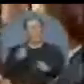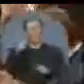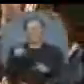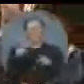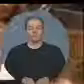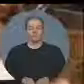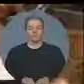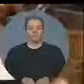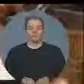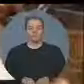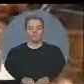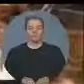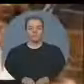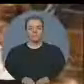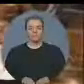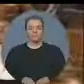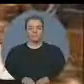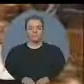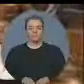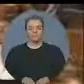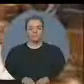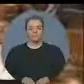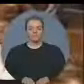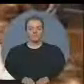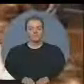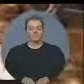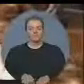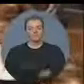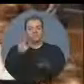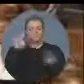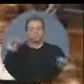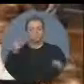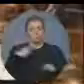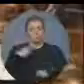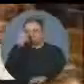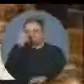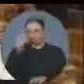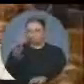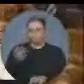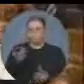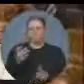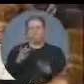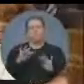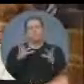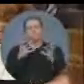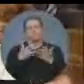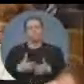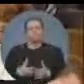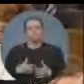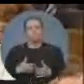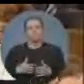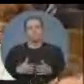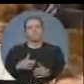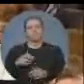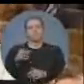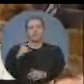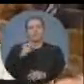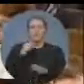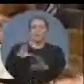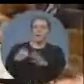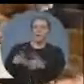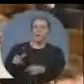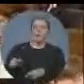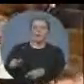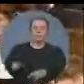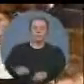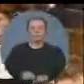Honourable Member. Liberal scam worked in respect of CARES. If anyone made a request that was considered sensitive,